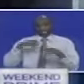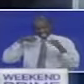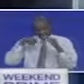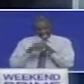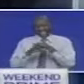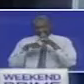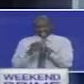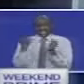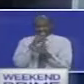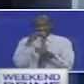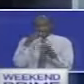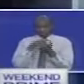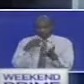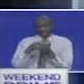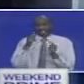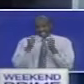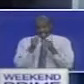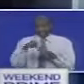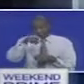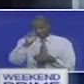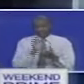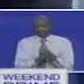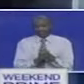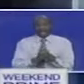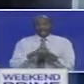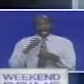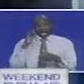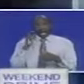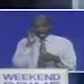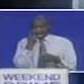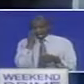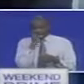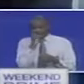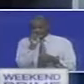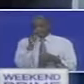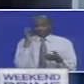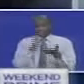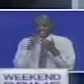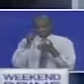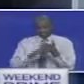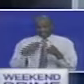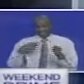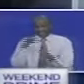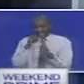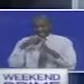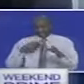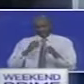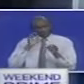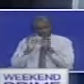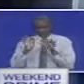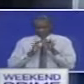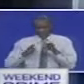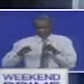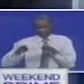the wreckage, including the canter driver. Eyewitnesses say the driver of the canter was overtaking at high speed speed on the